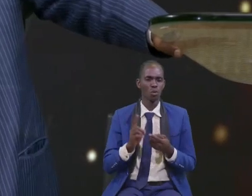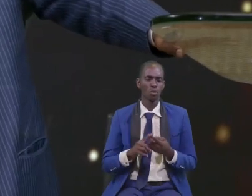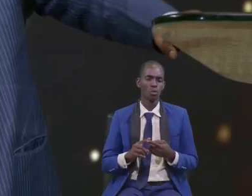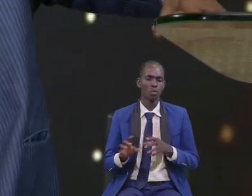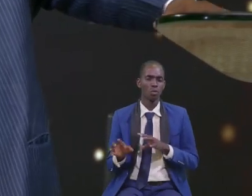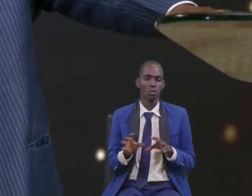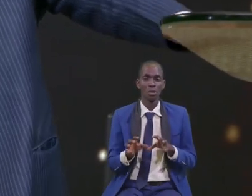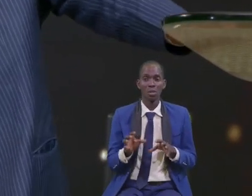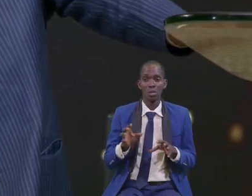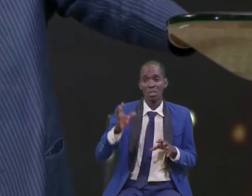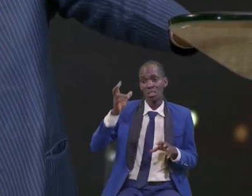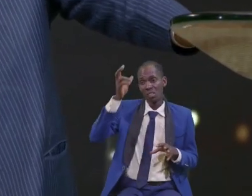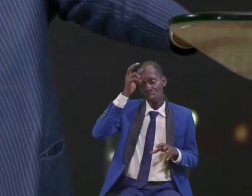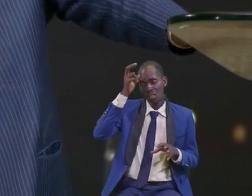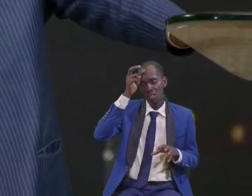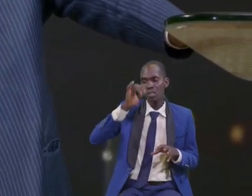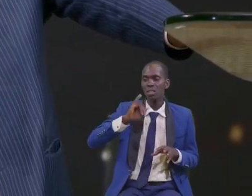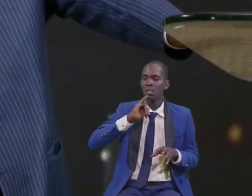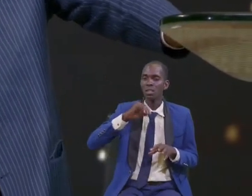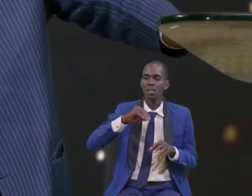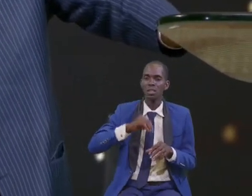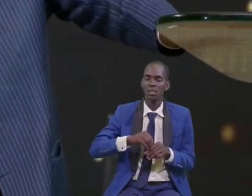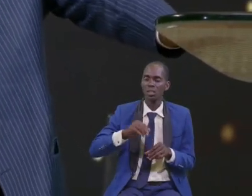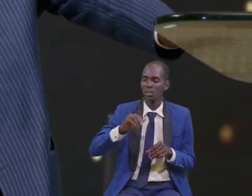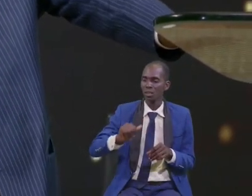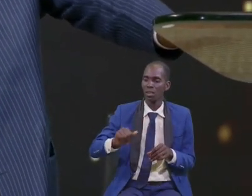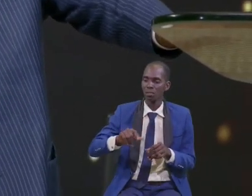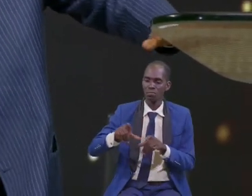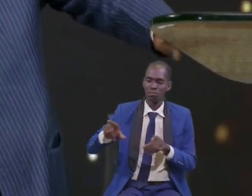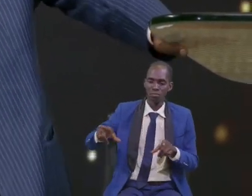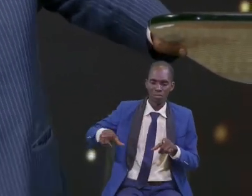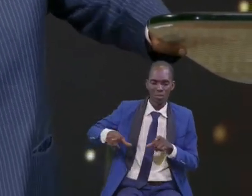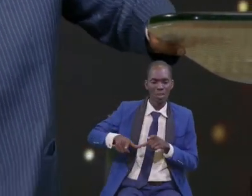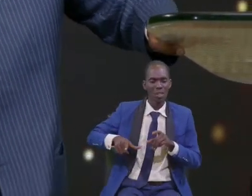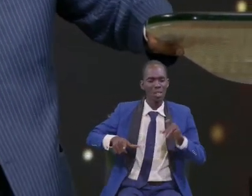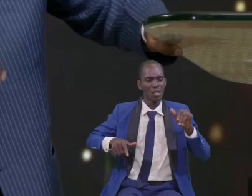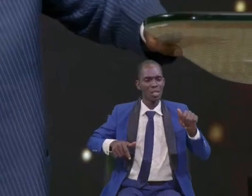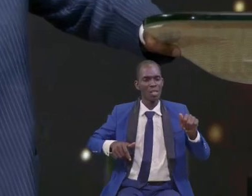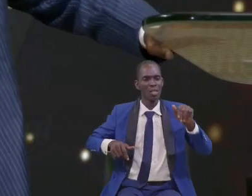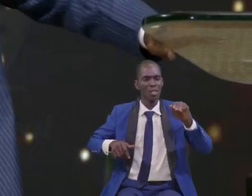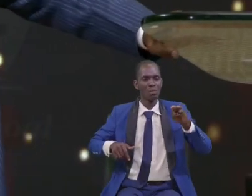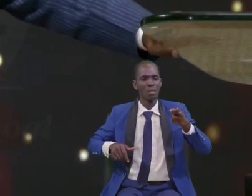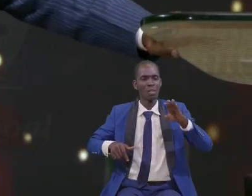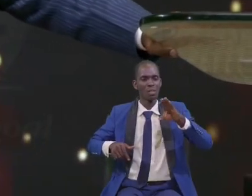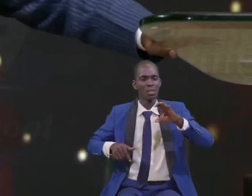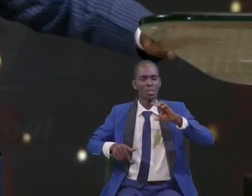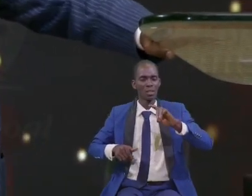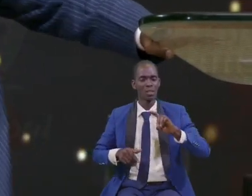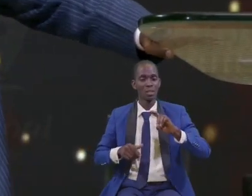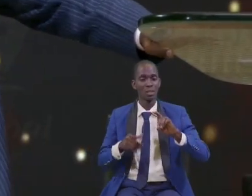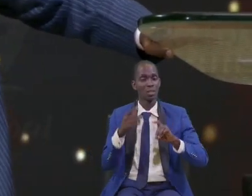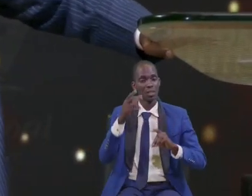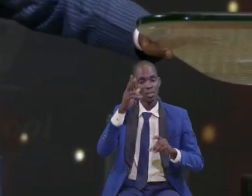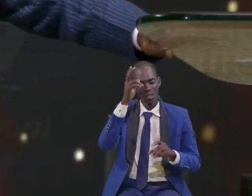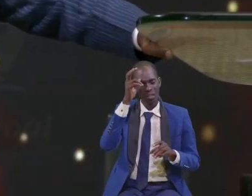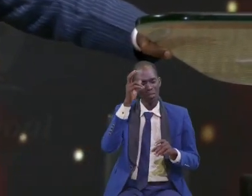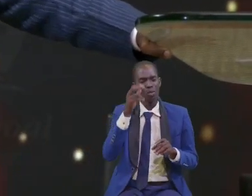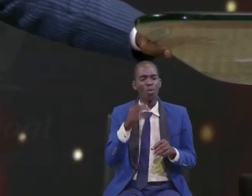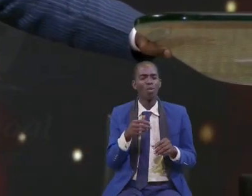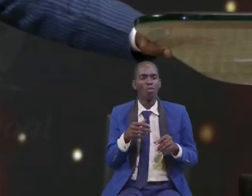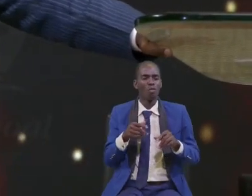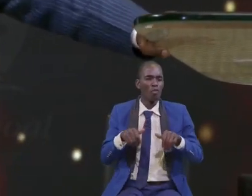Satan is in location A, location B, location D. He goes to and fro, and he follows